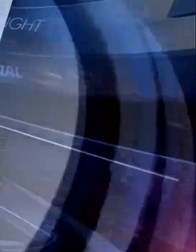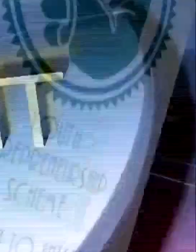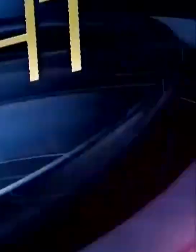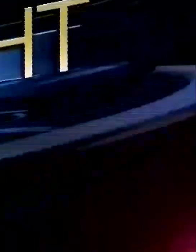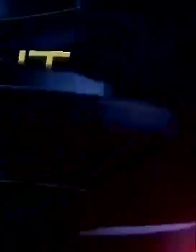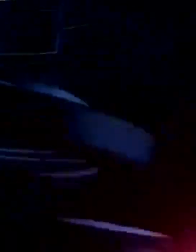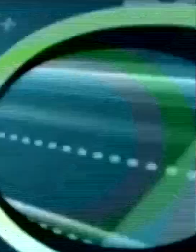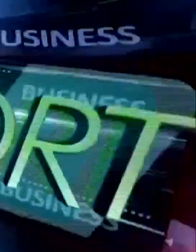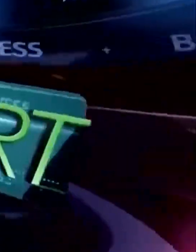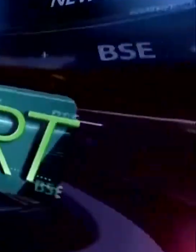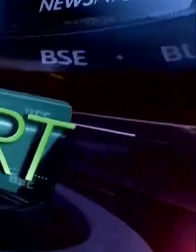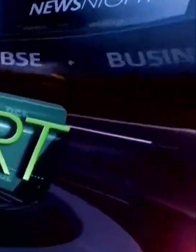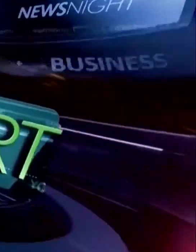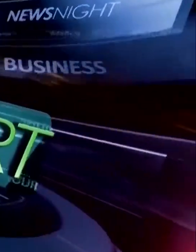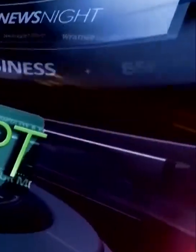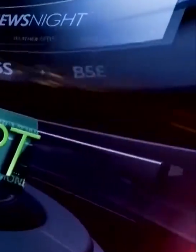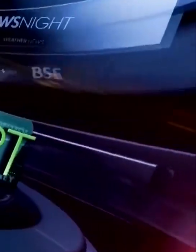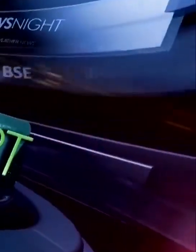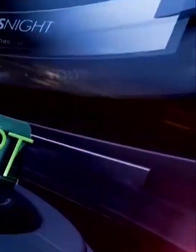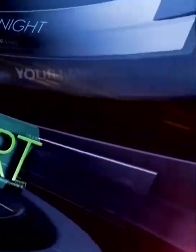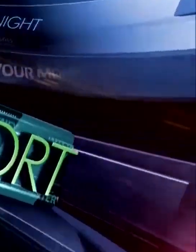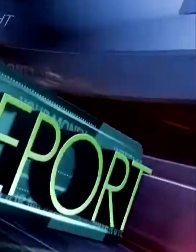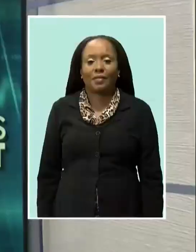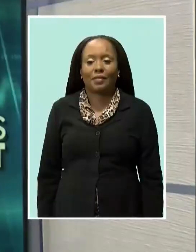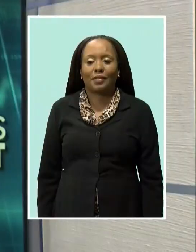to enterprise.